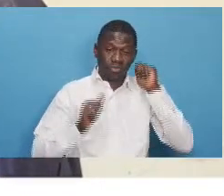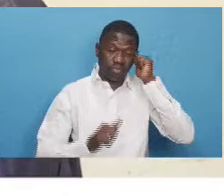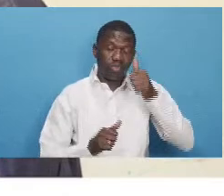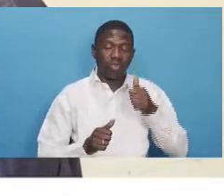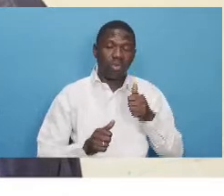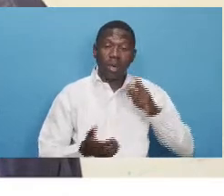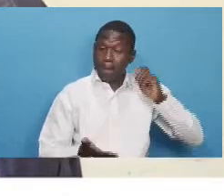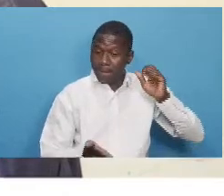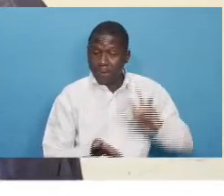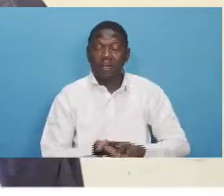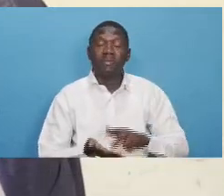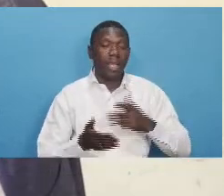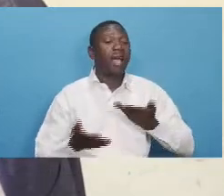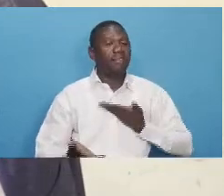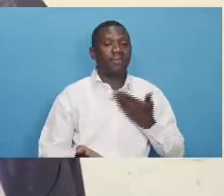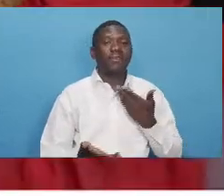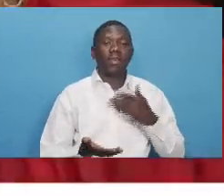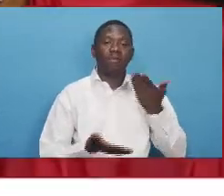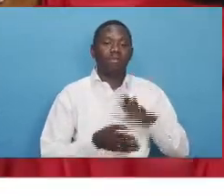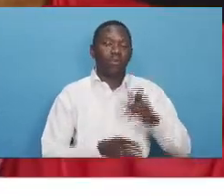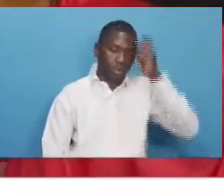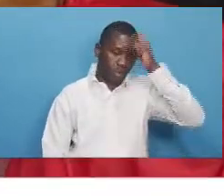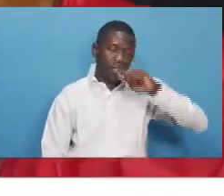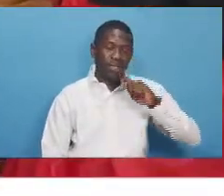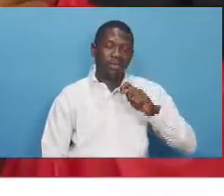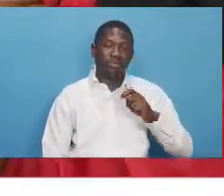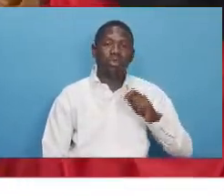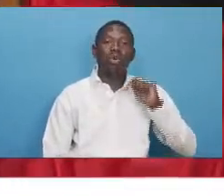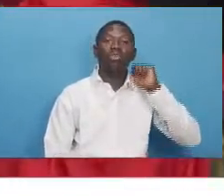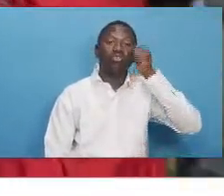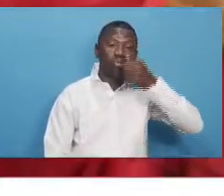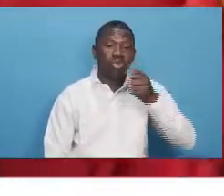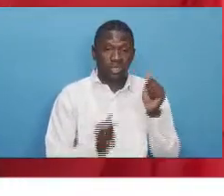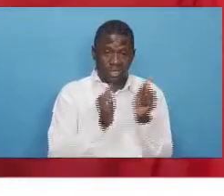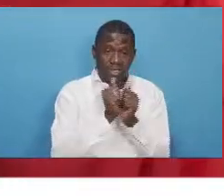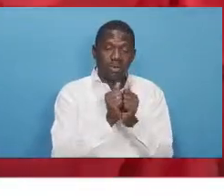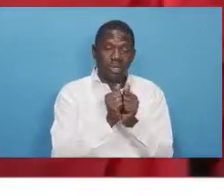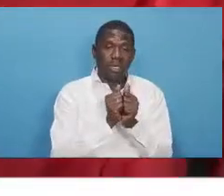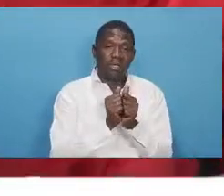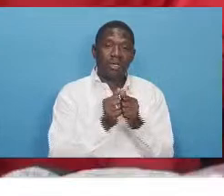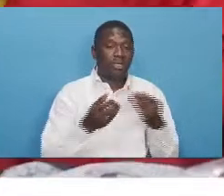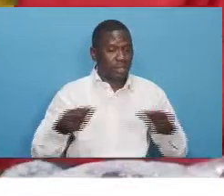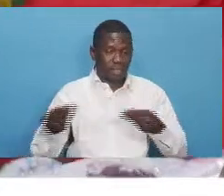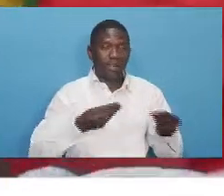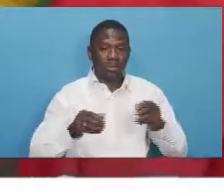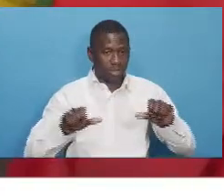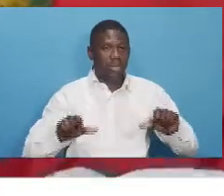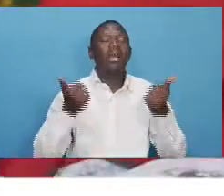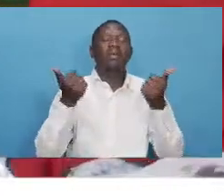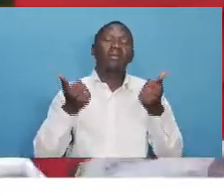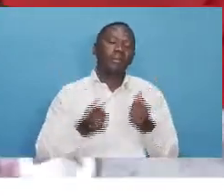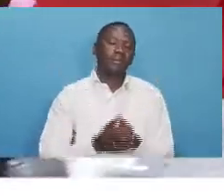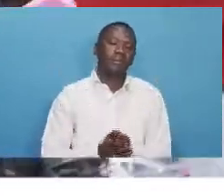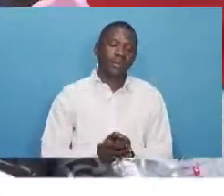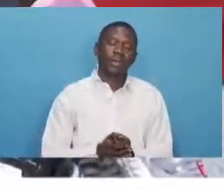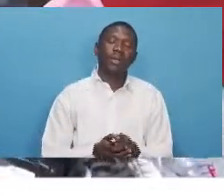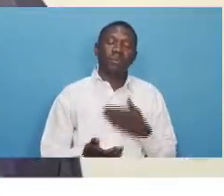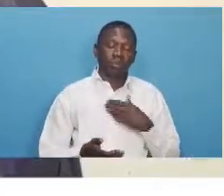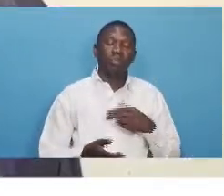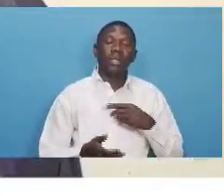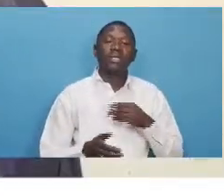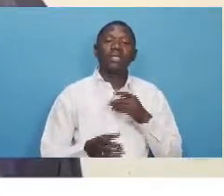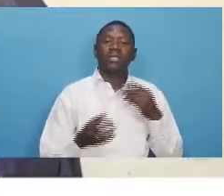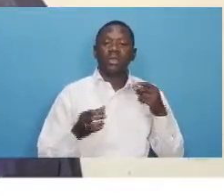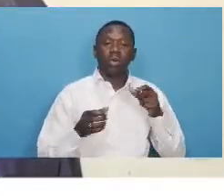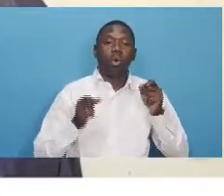start within the Serekunda market. Now we're going to allocate them with tables as usual. The priority is being given to the vendors